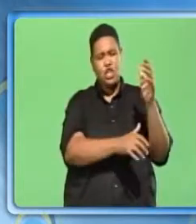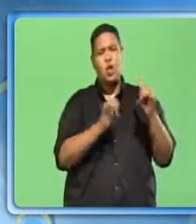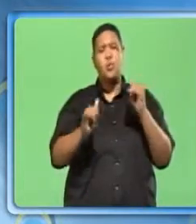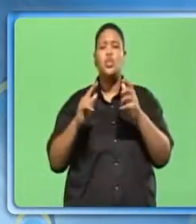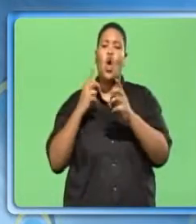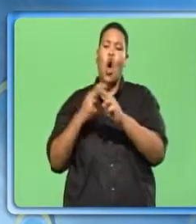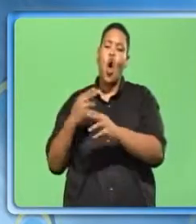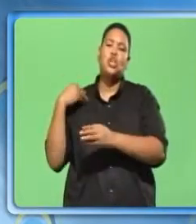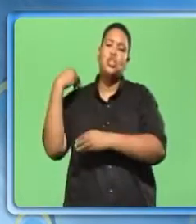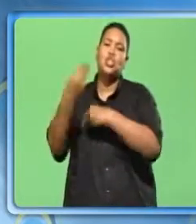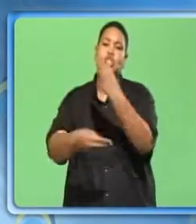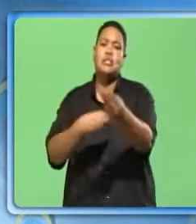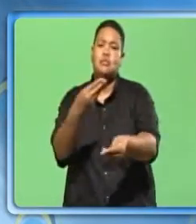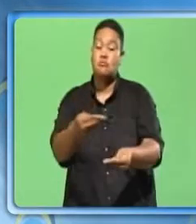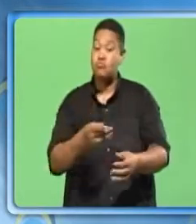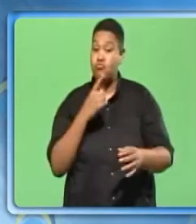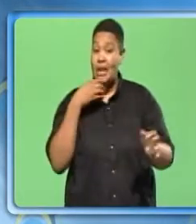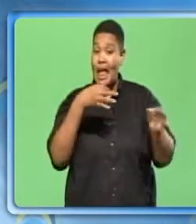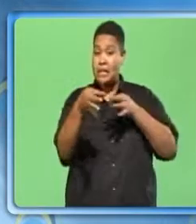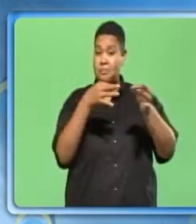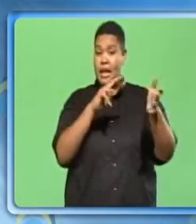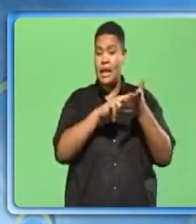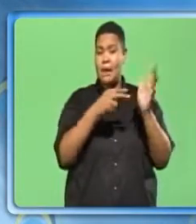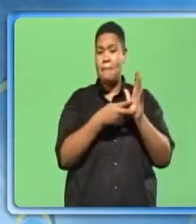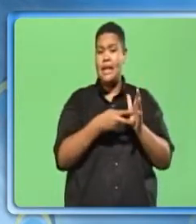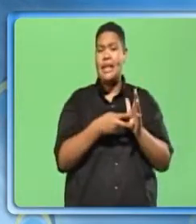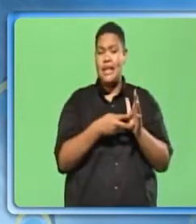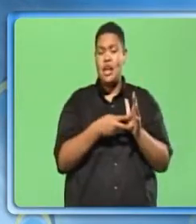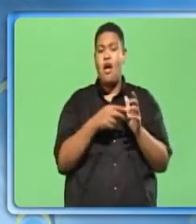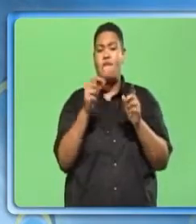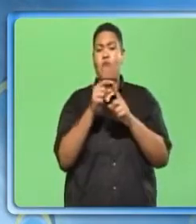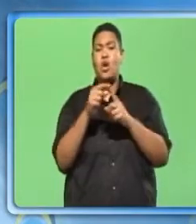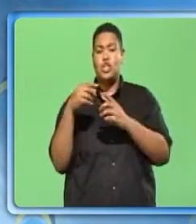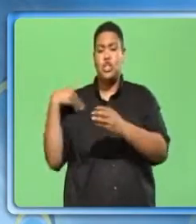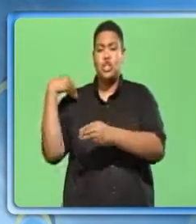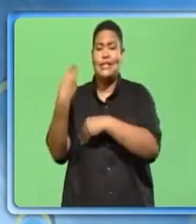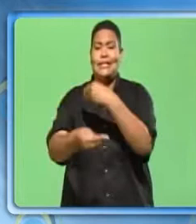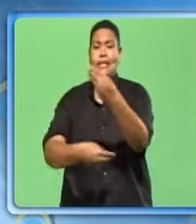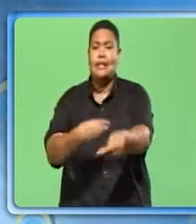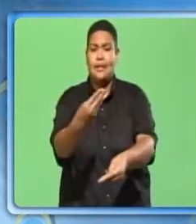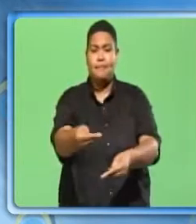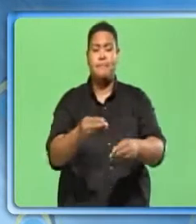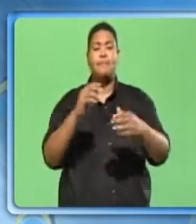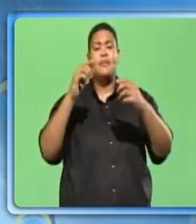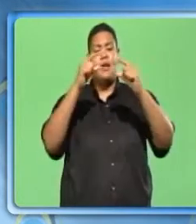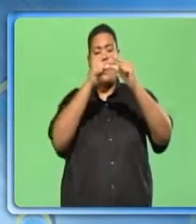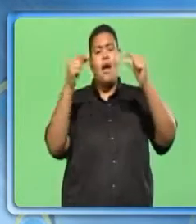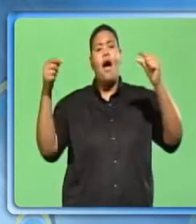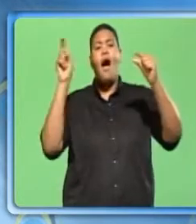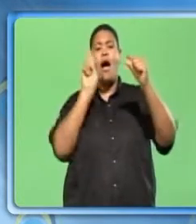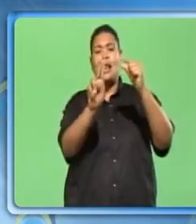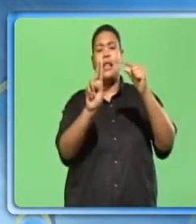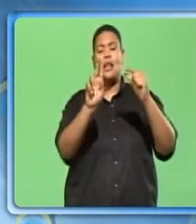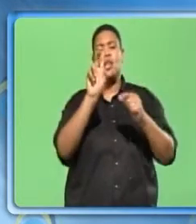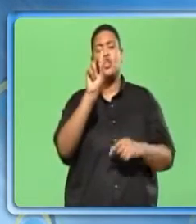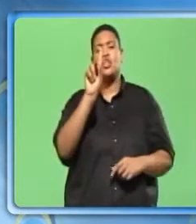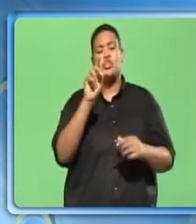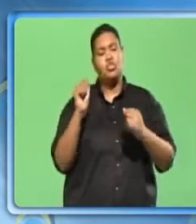genes. Explain the meaning of terms gene, allele,